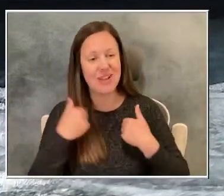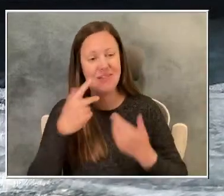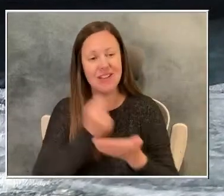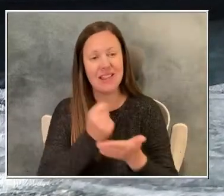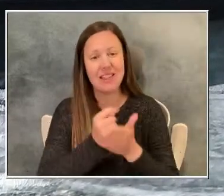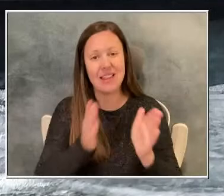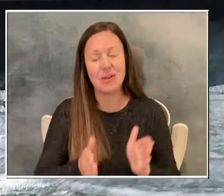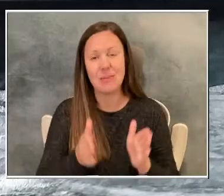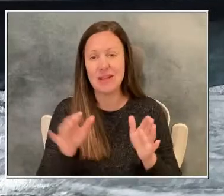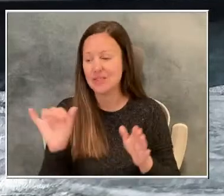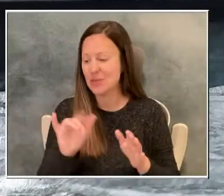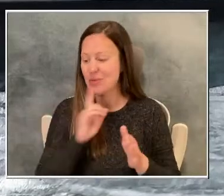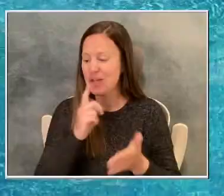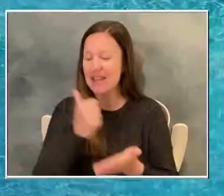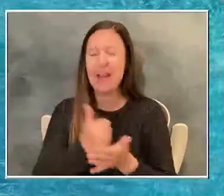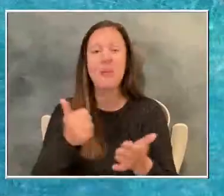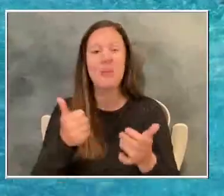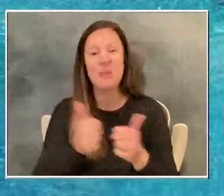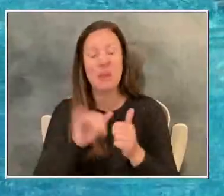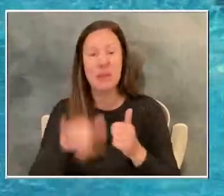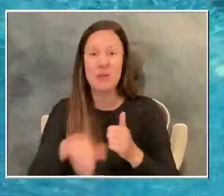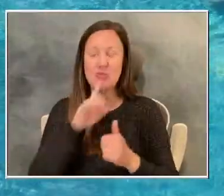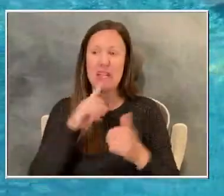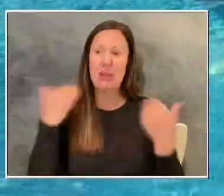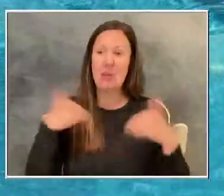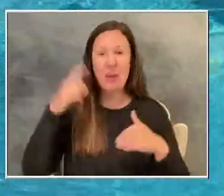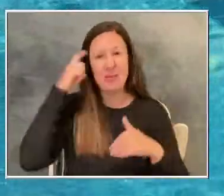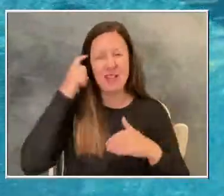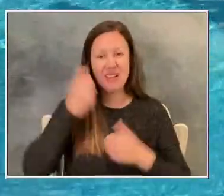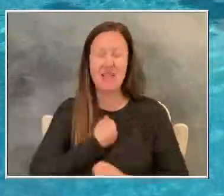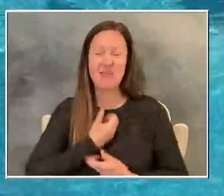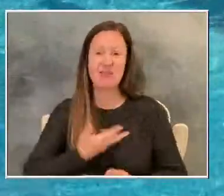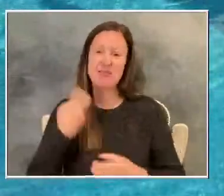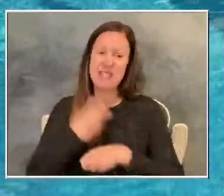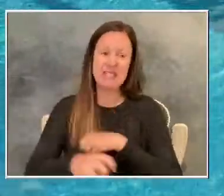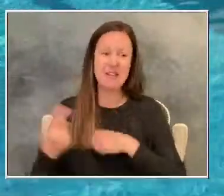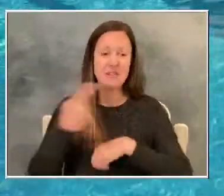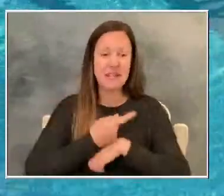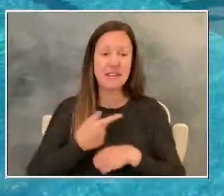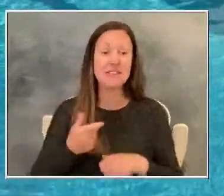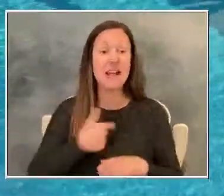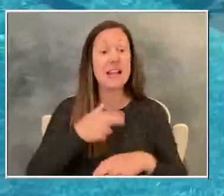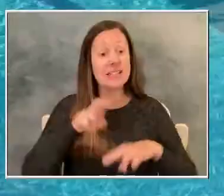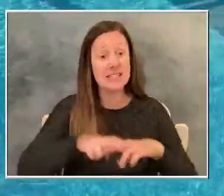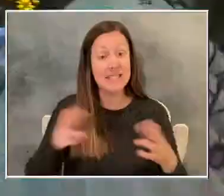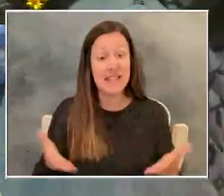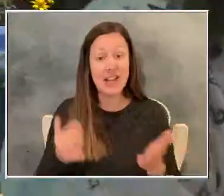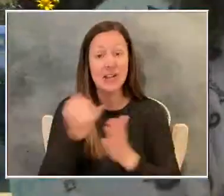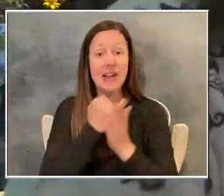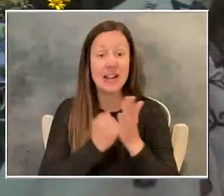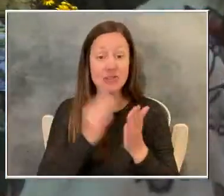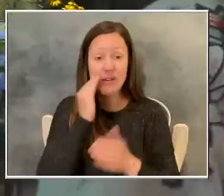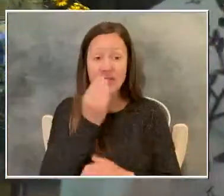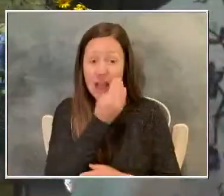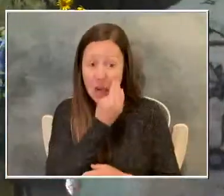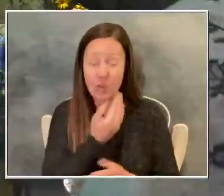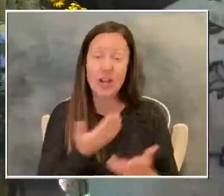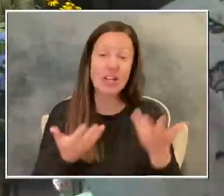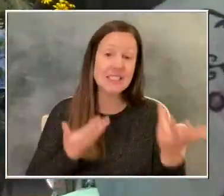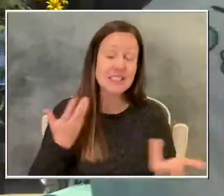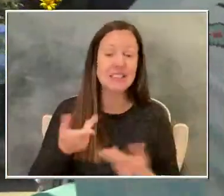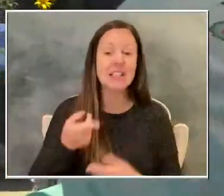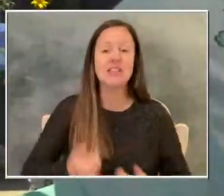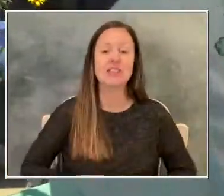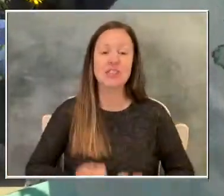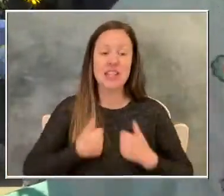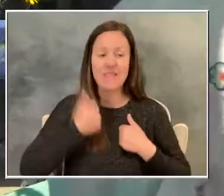those mentally tough days. This is where I like to sit and I draw flowers. I try to sketch things. And she lives each day